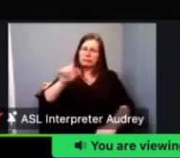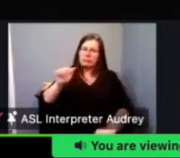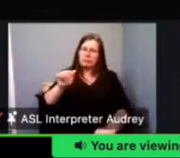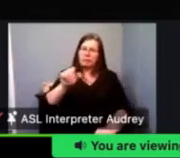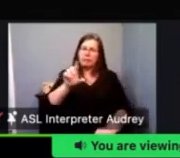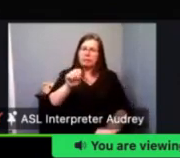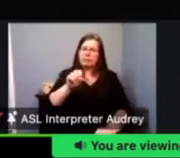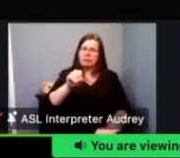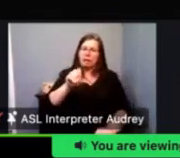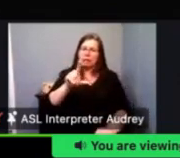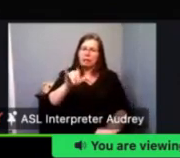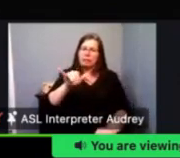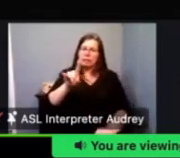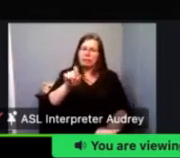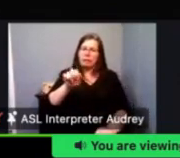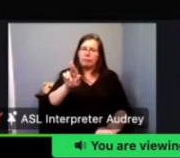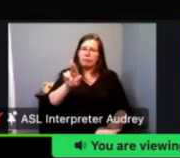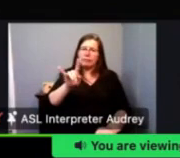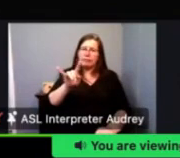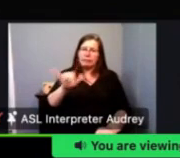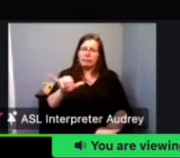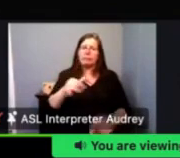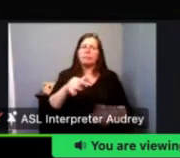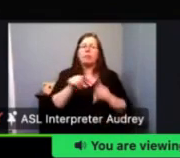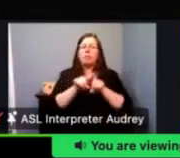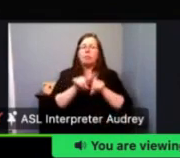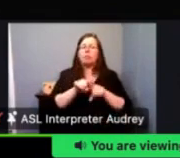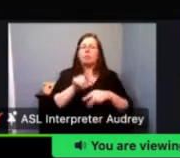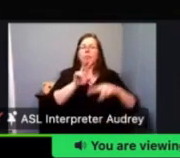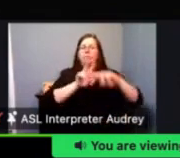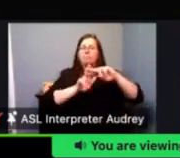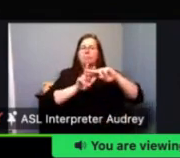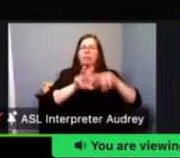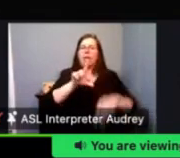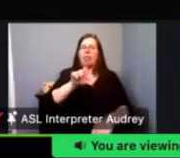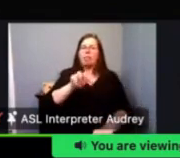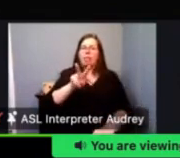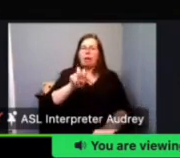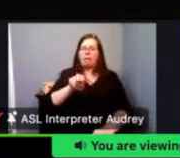the hashtag Love Wins hashtag.